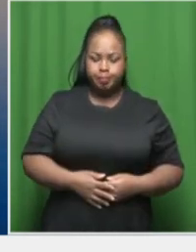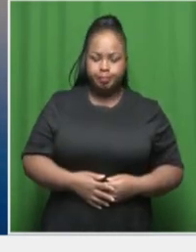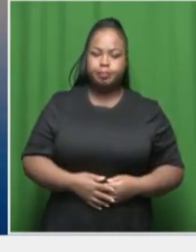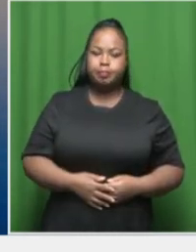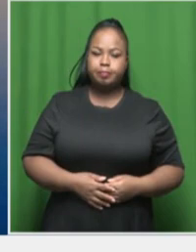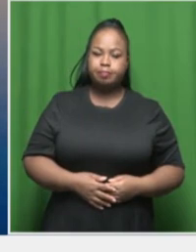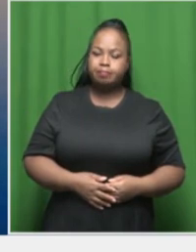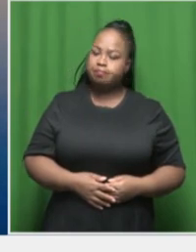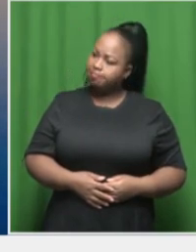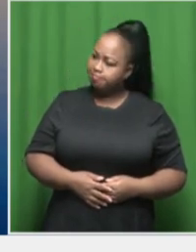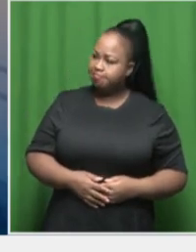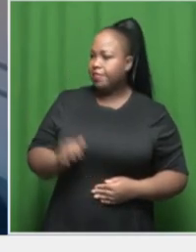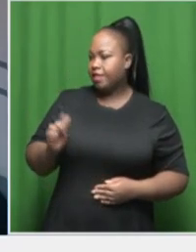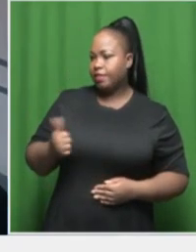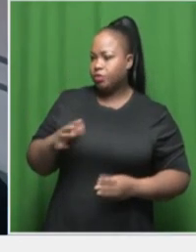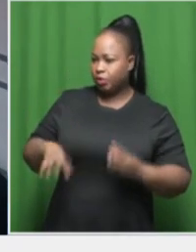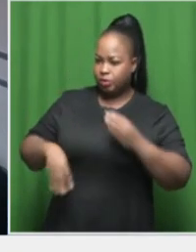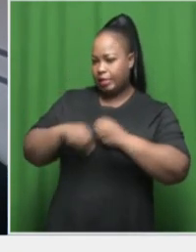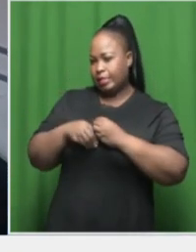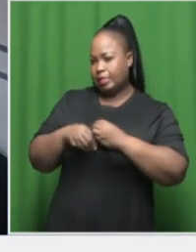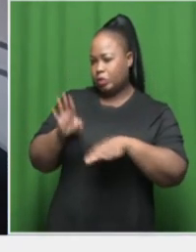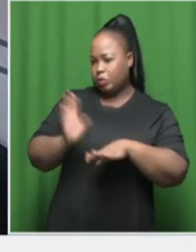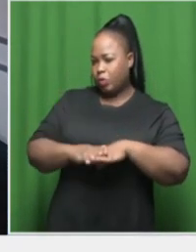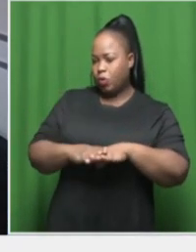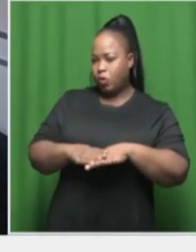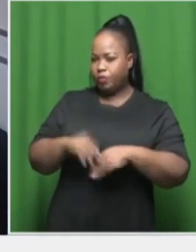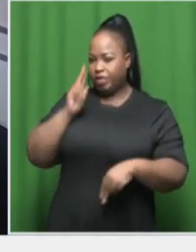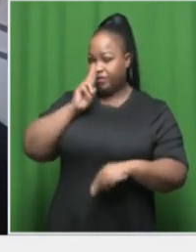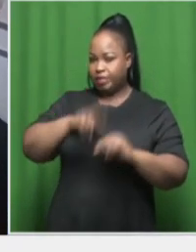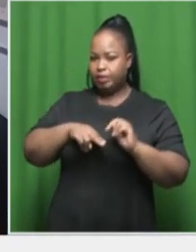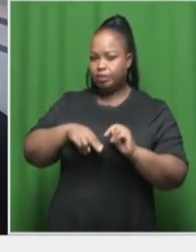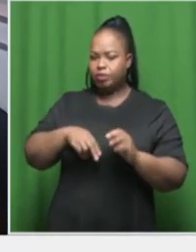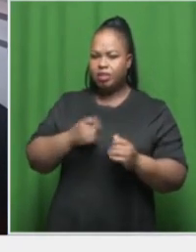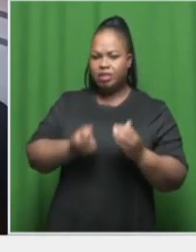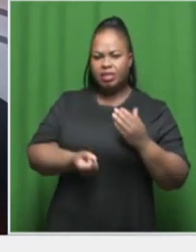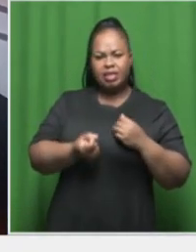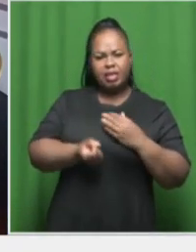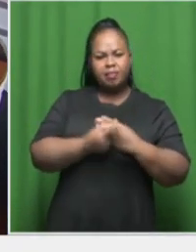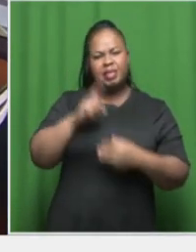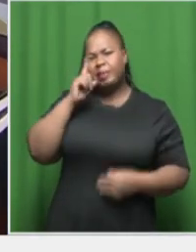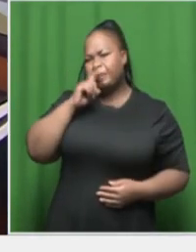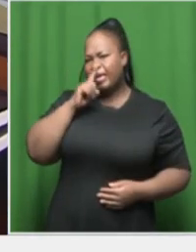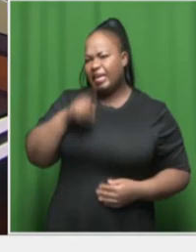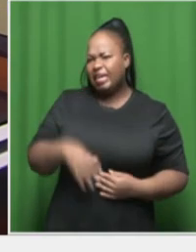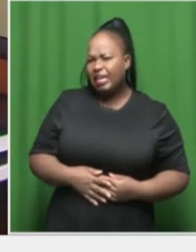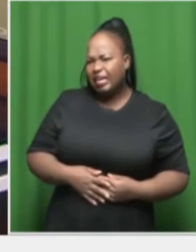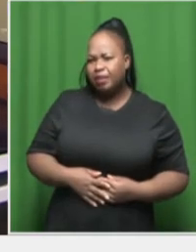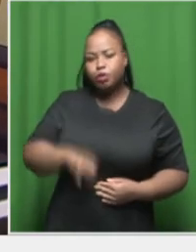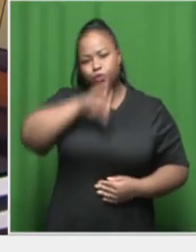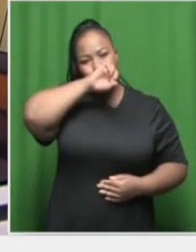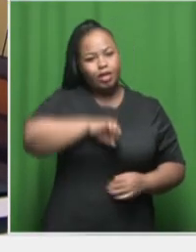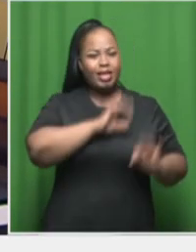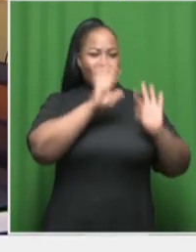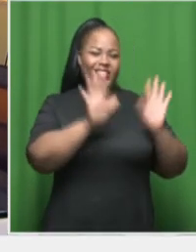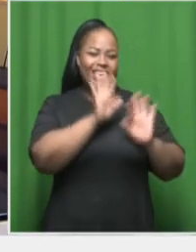Okay. And then just to add a bit of sparkle, I mean, it comes in pink. Why pink? No, actually, I love the color pink